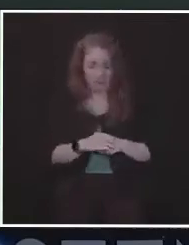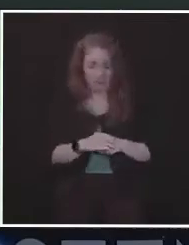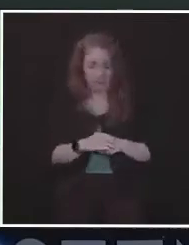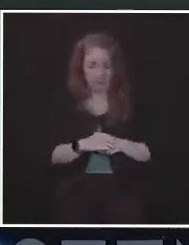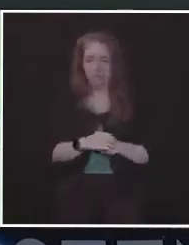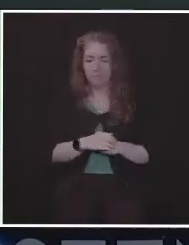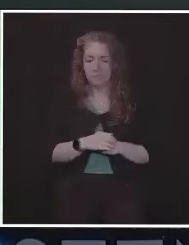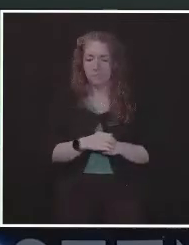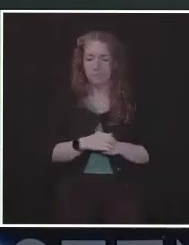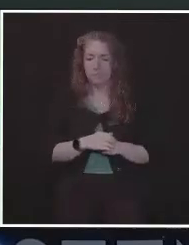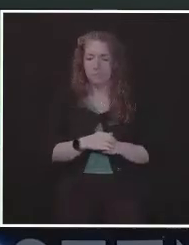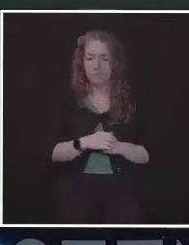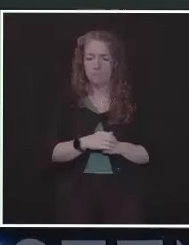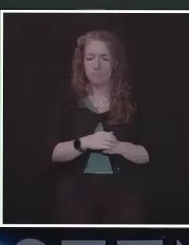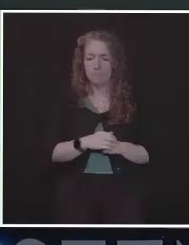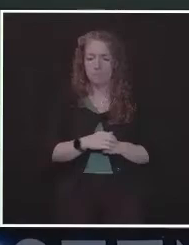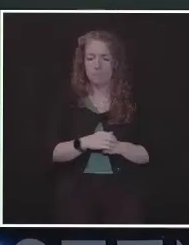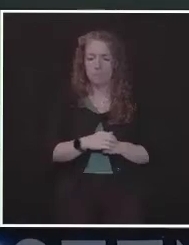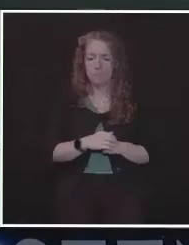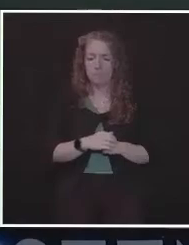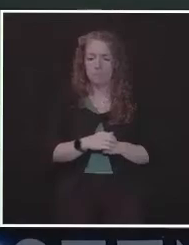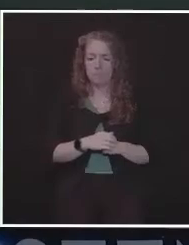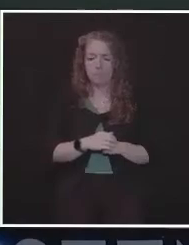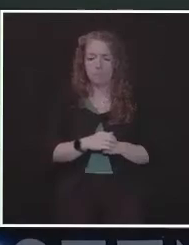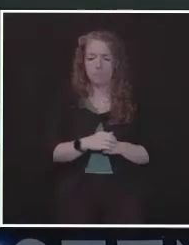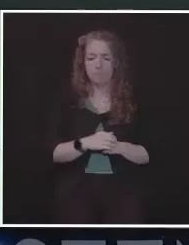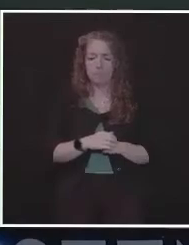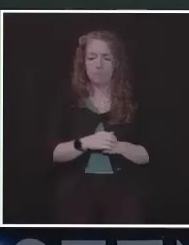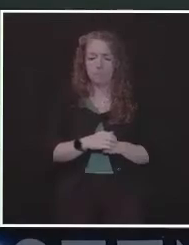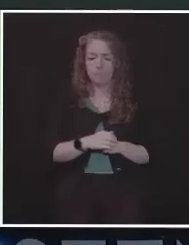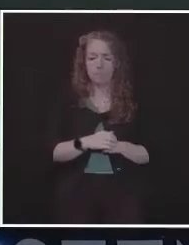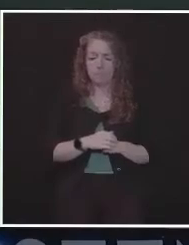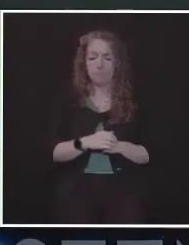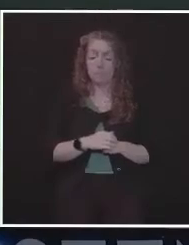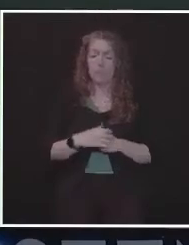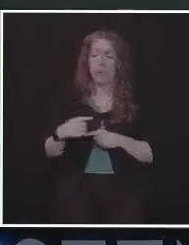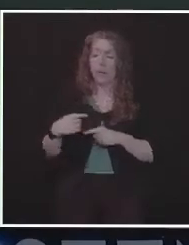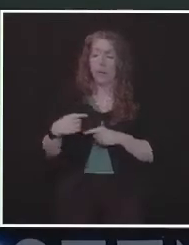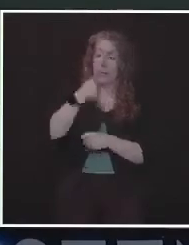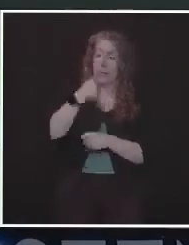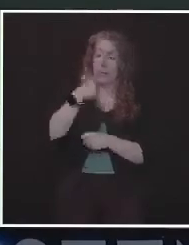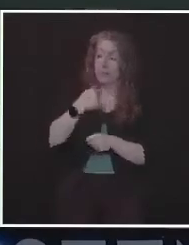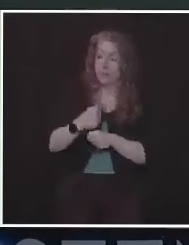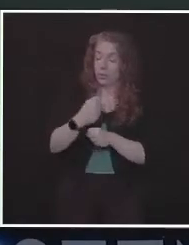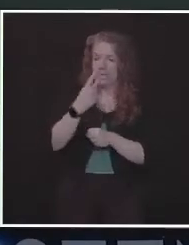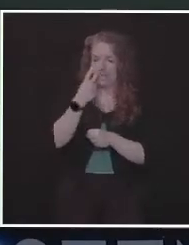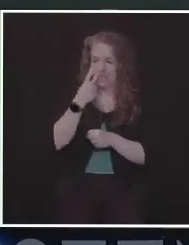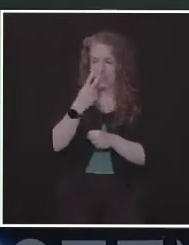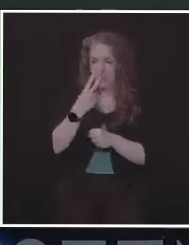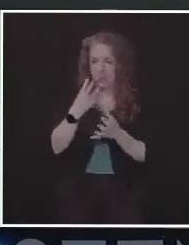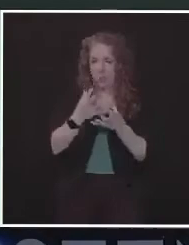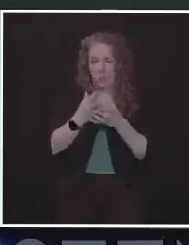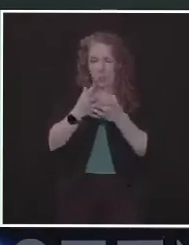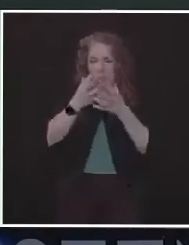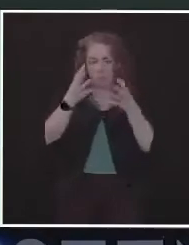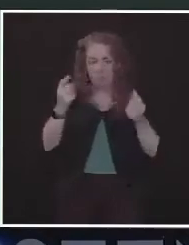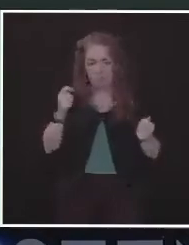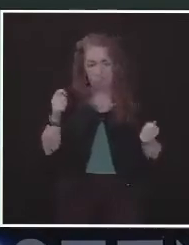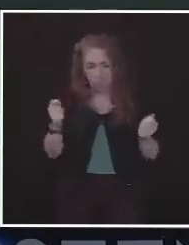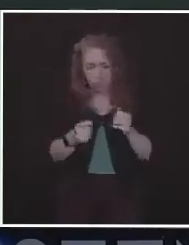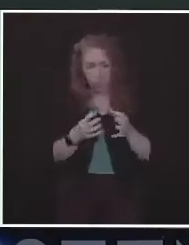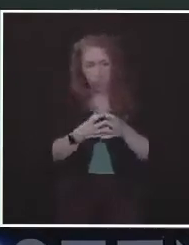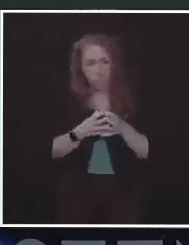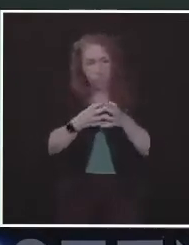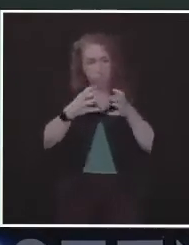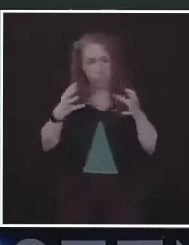The last decade has seen extraordinary change and growth. The impact that NASA has had